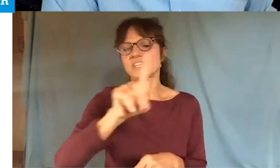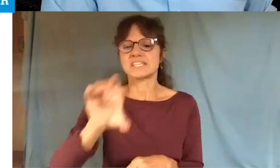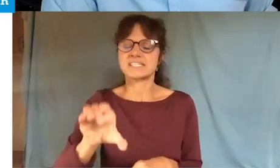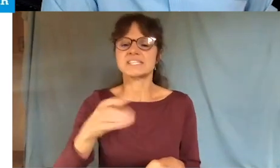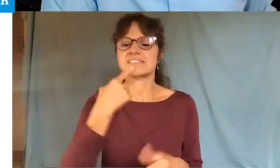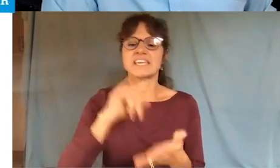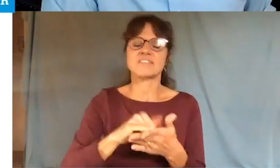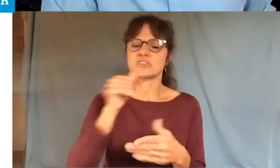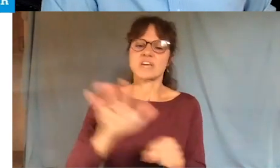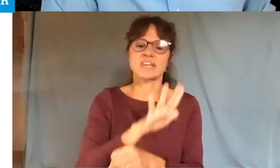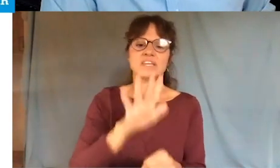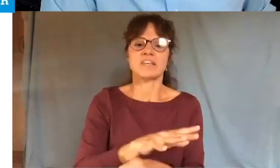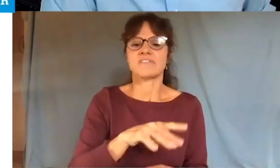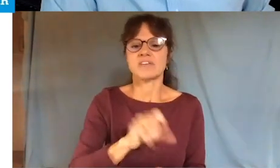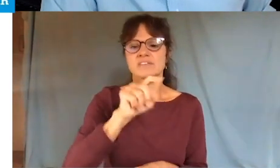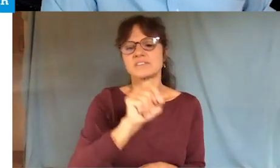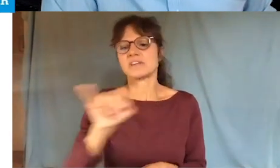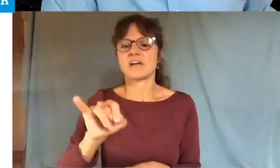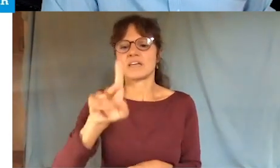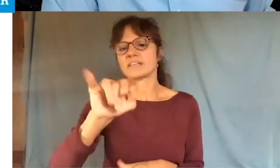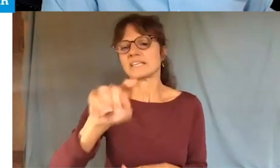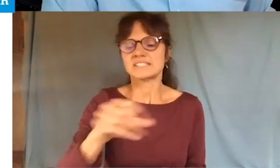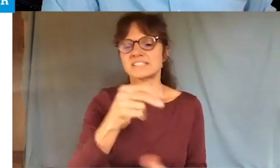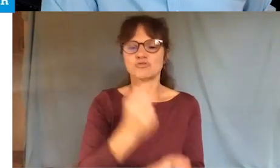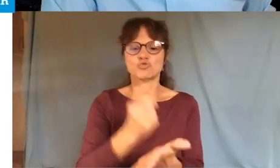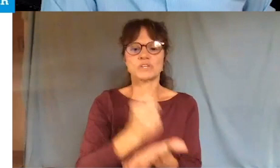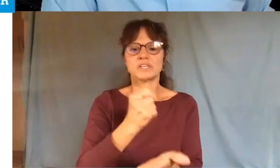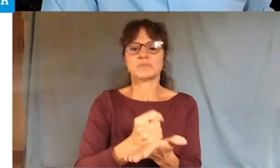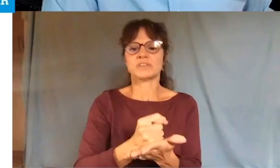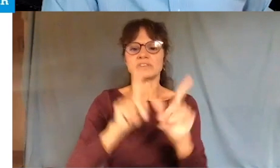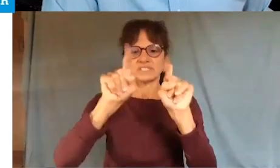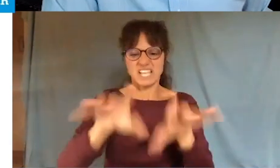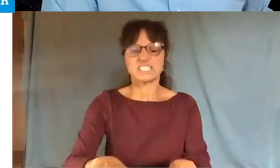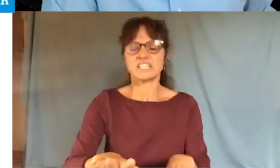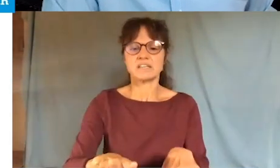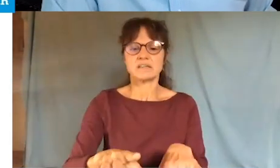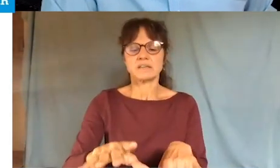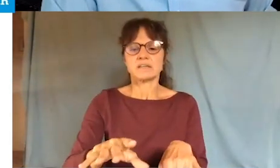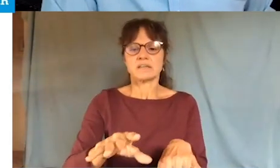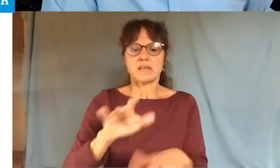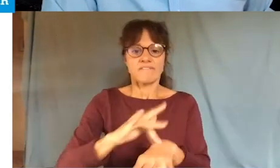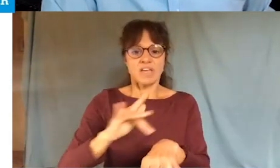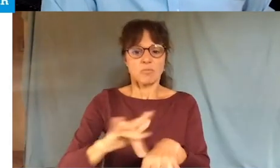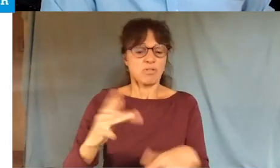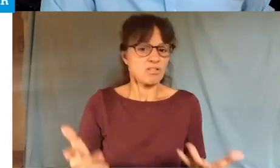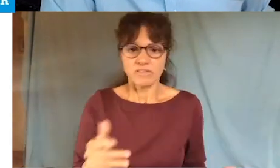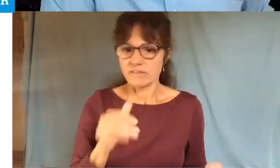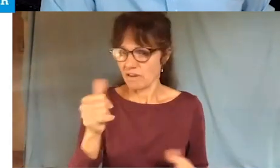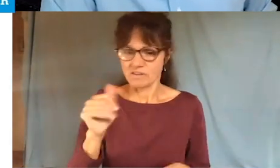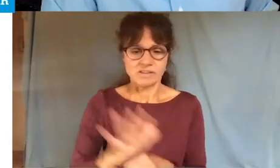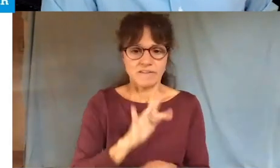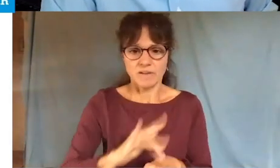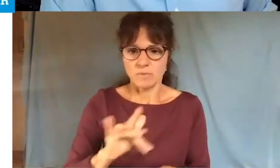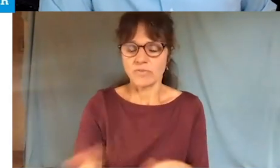a shortage of the STI kits and treatment testing kits that are available. And they're asking us